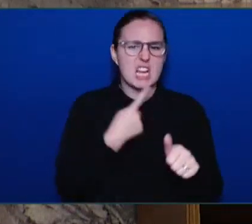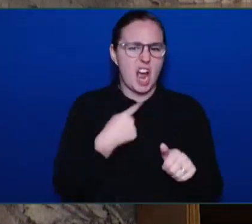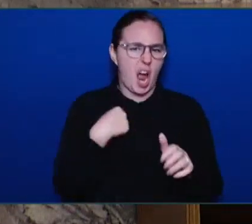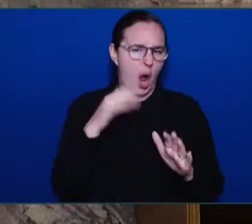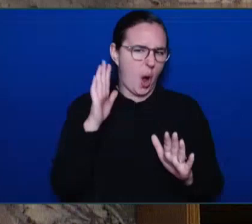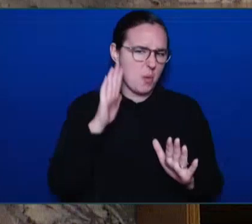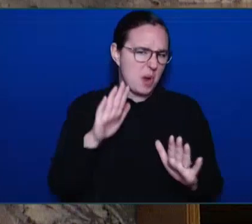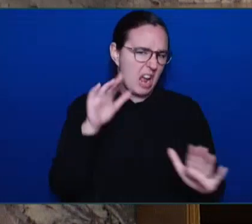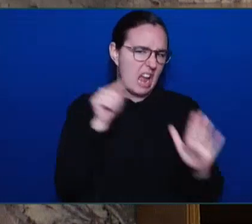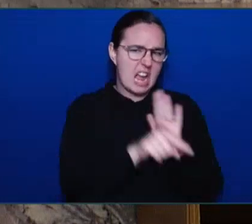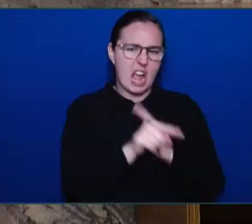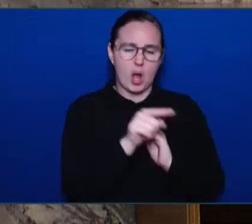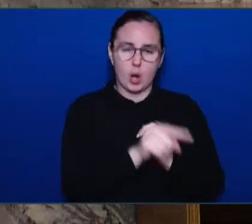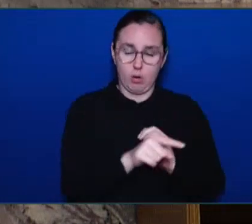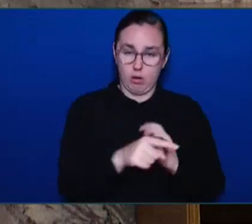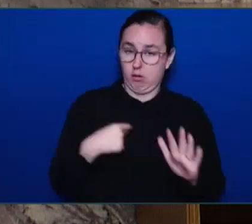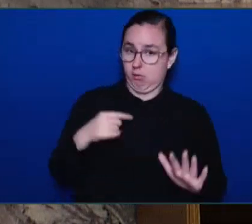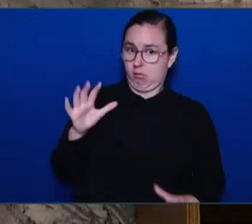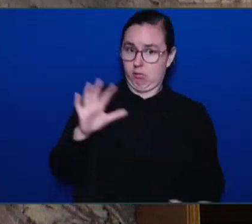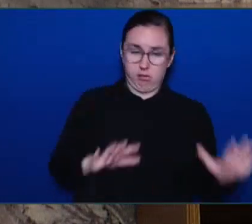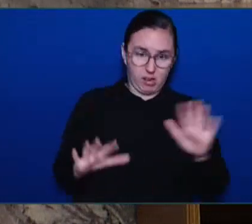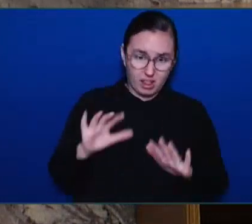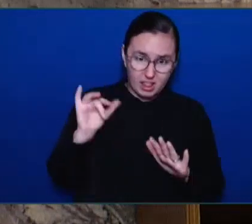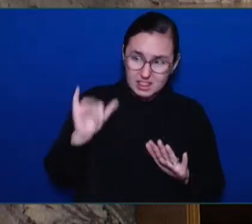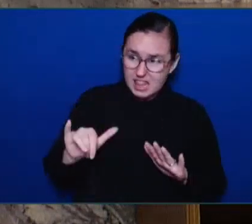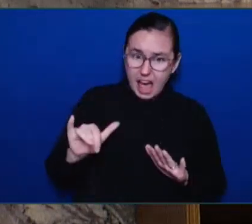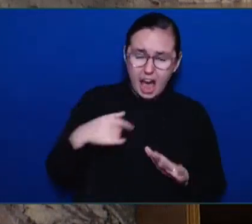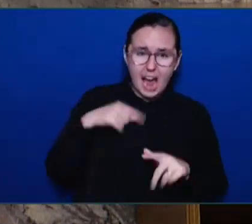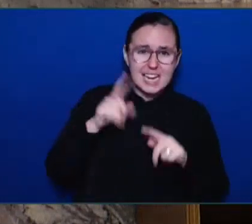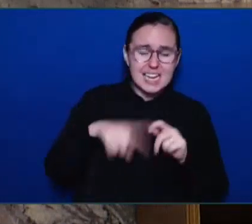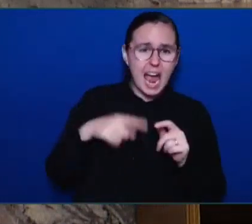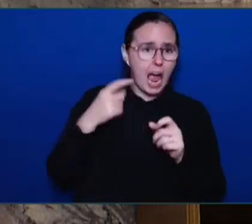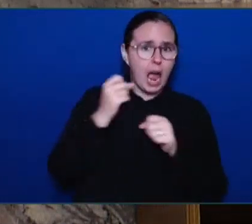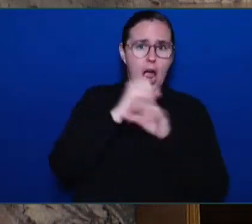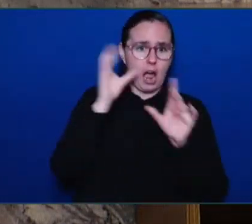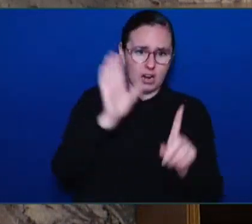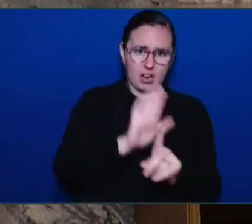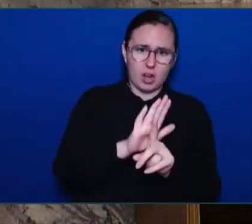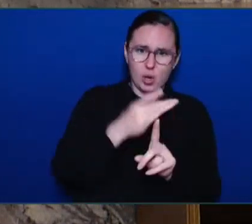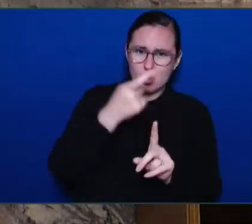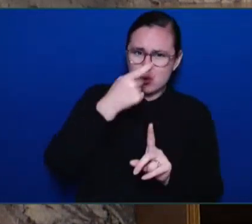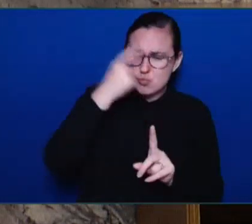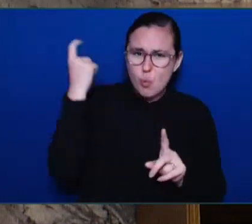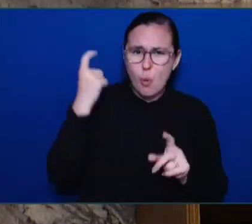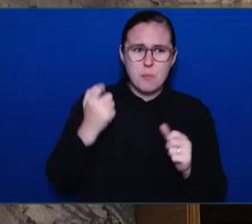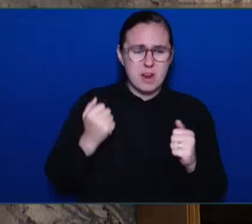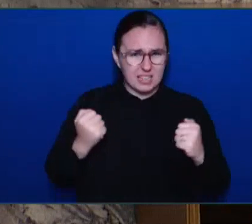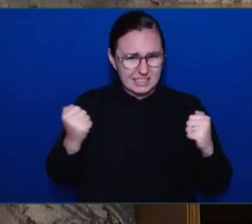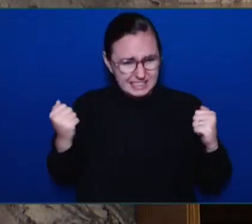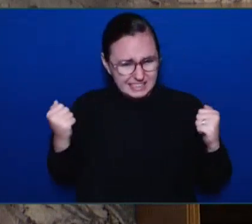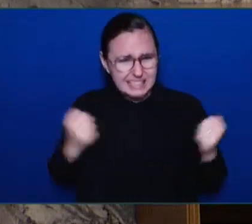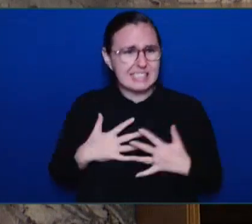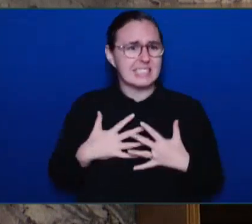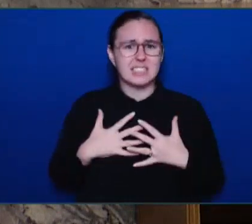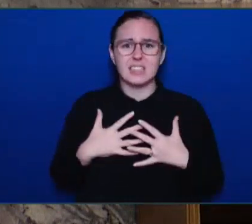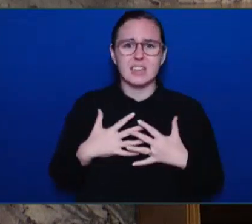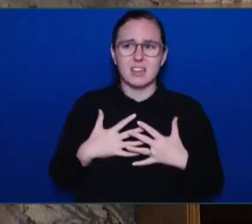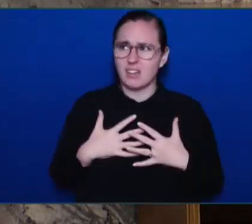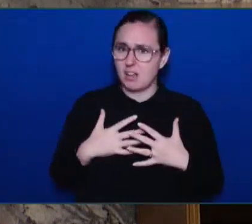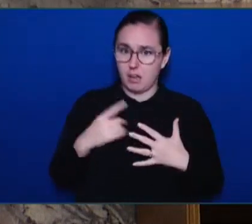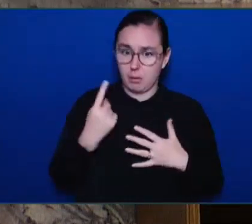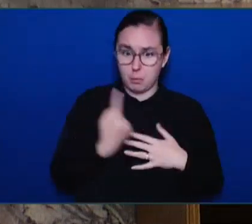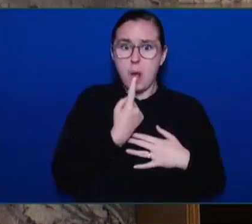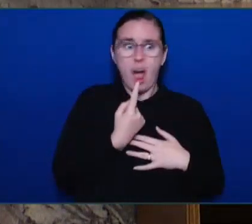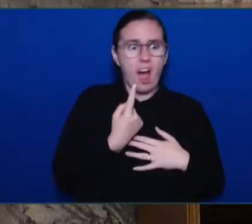how terrifying that would be. So how much longer will people be forced to live in fear as a result of this